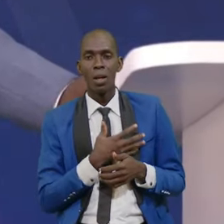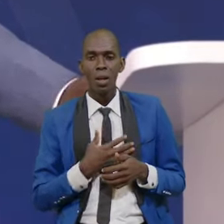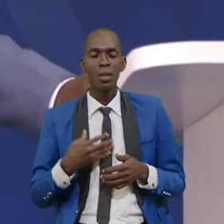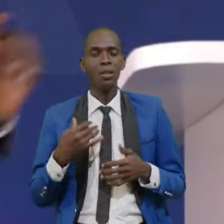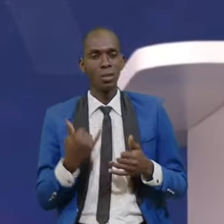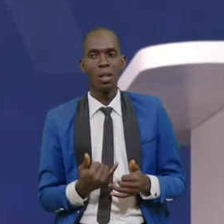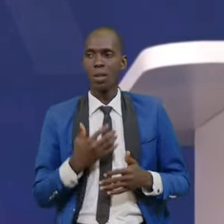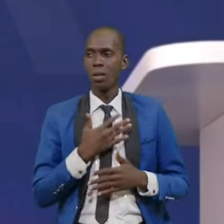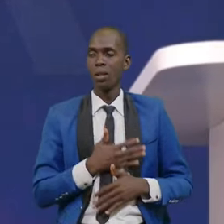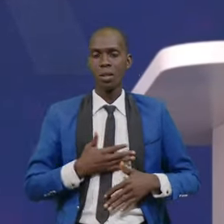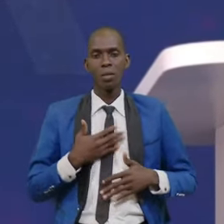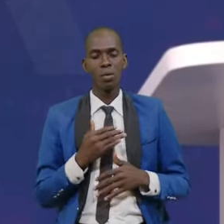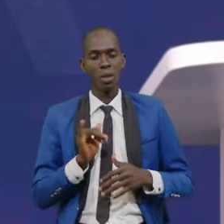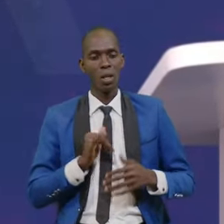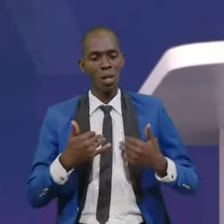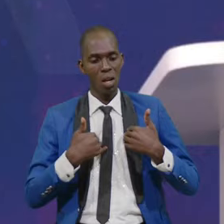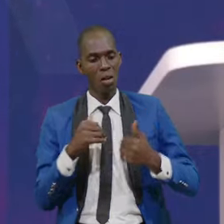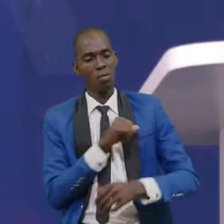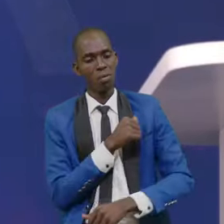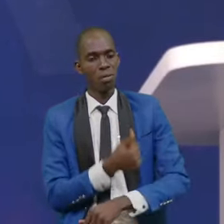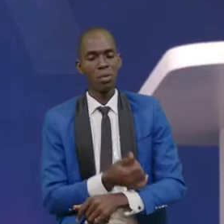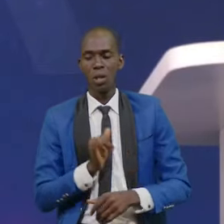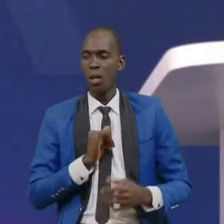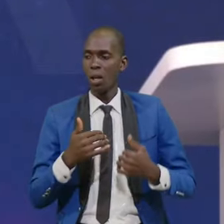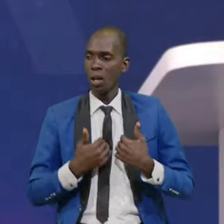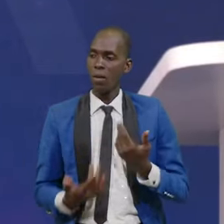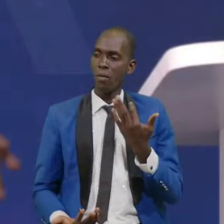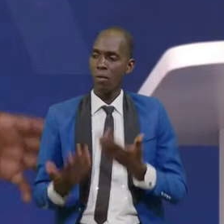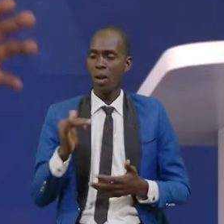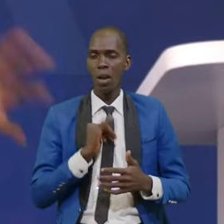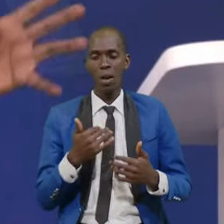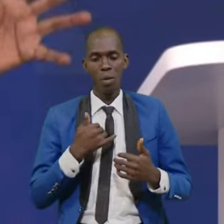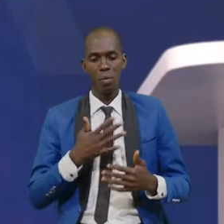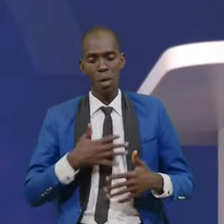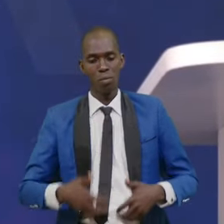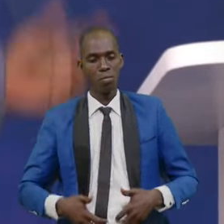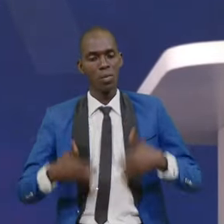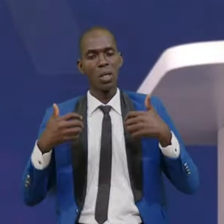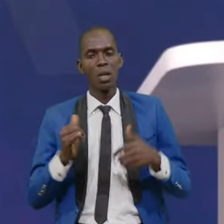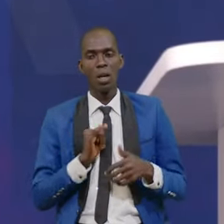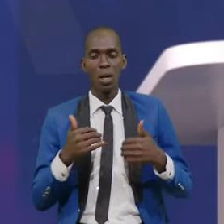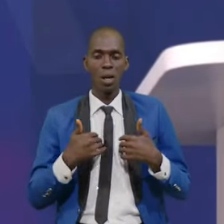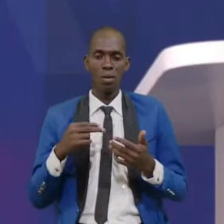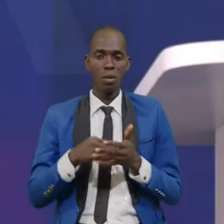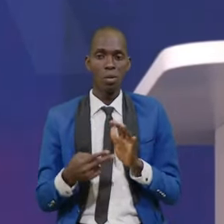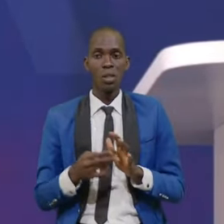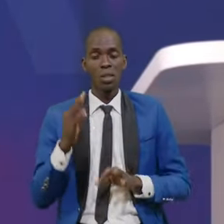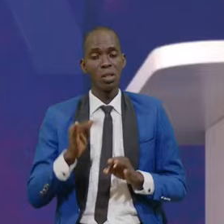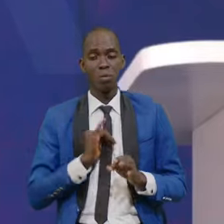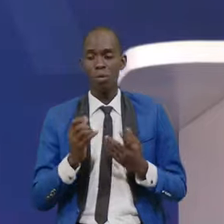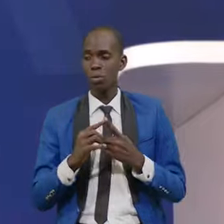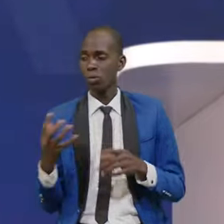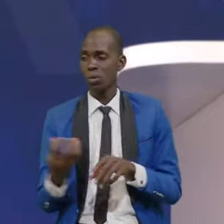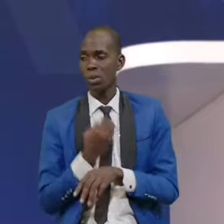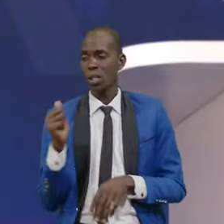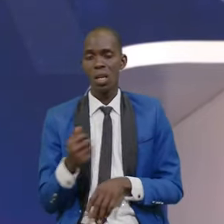authority. He says, I have the fire, I have the fury, and I have the purpose. If I want to cast anybody into